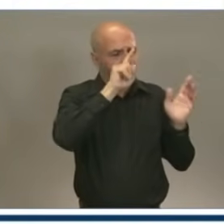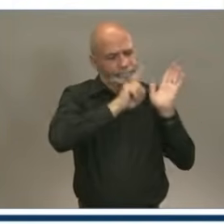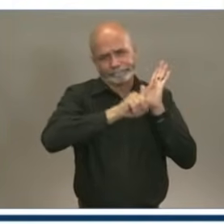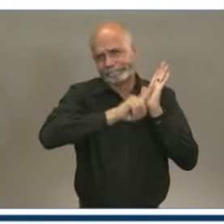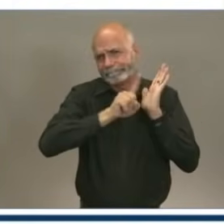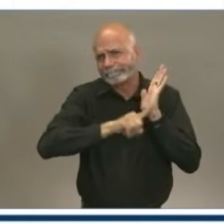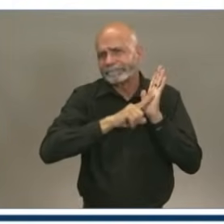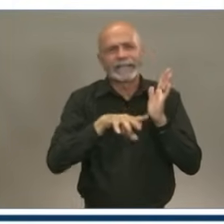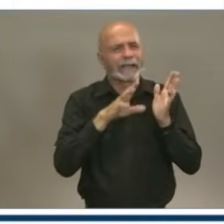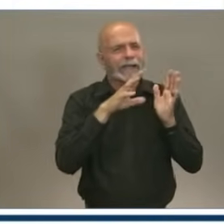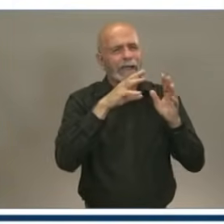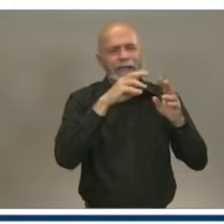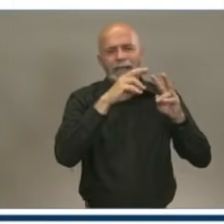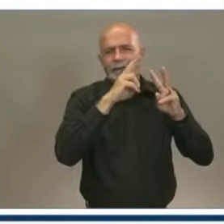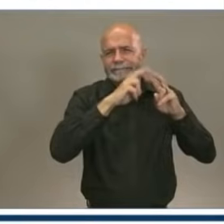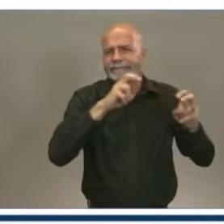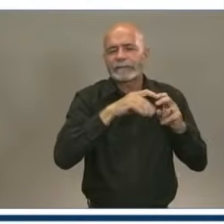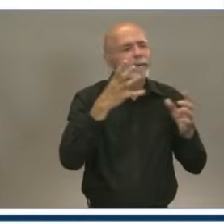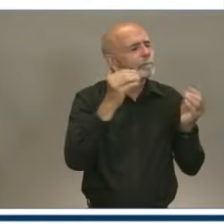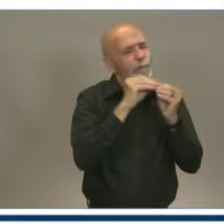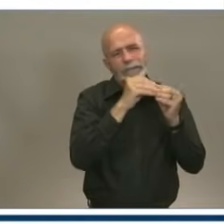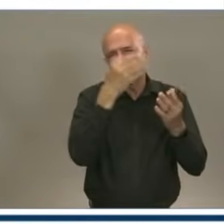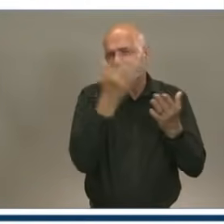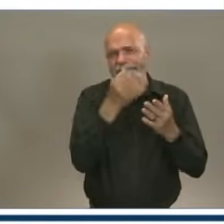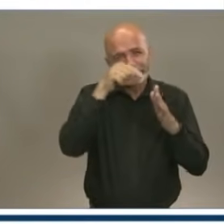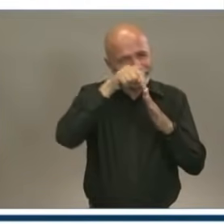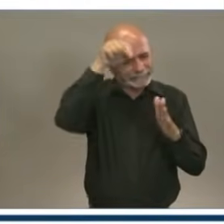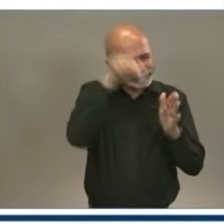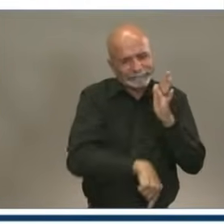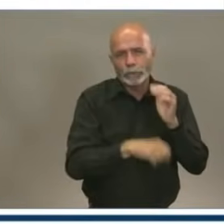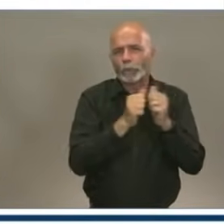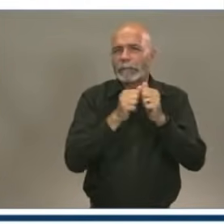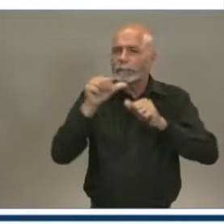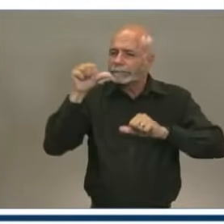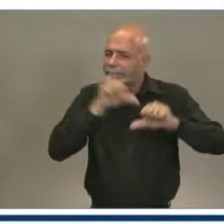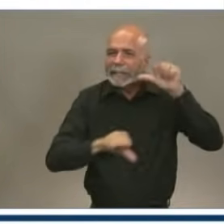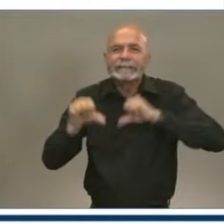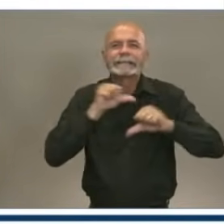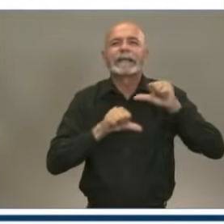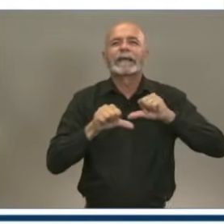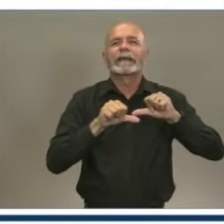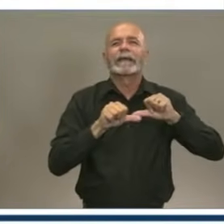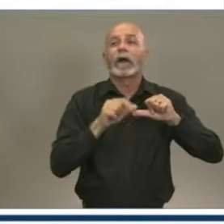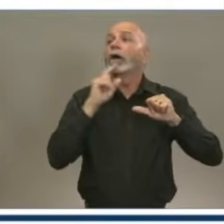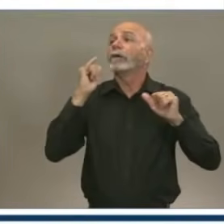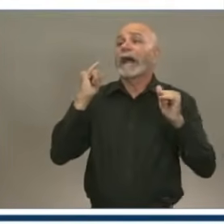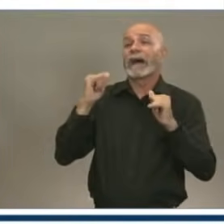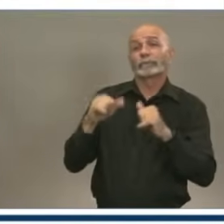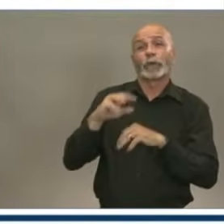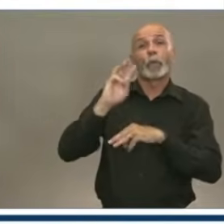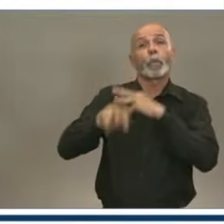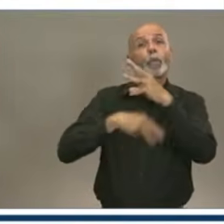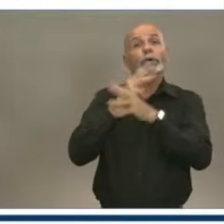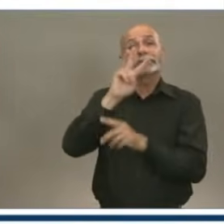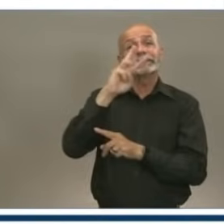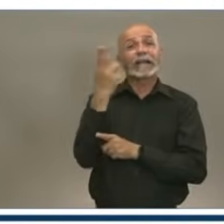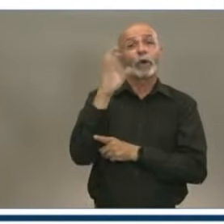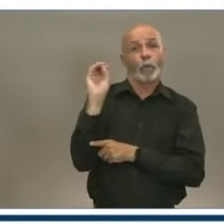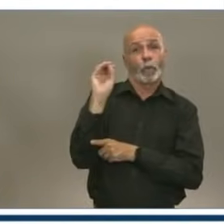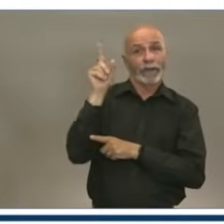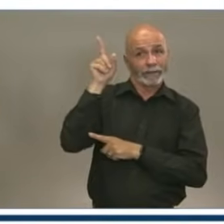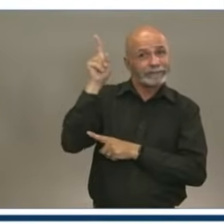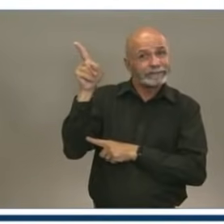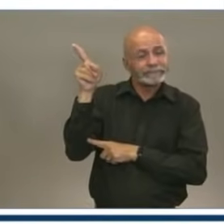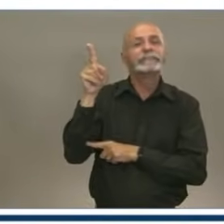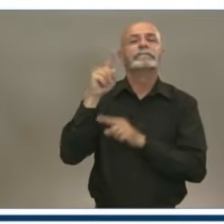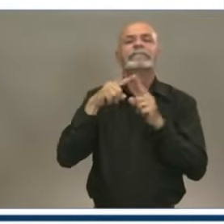more scientific data that right now the World Health Organization and CDC Atlanta are both saying that there is, at